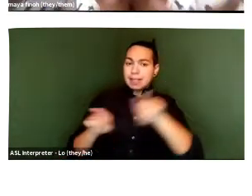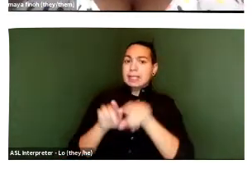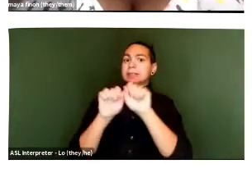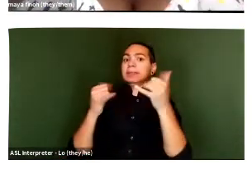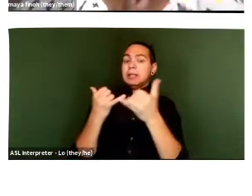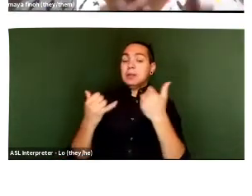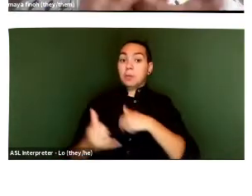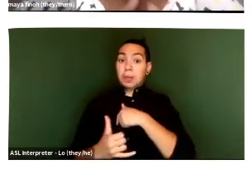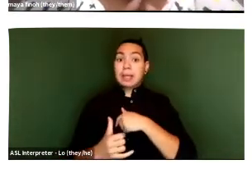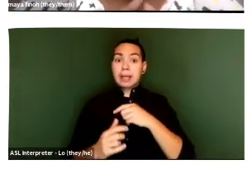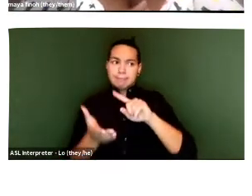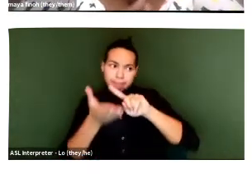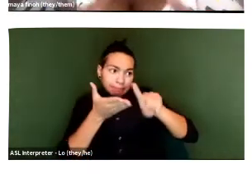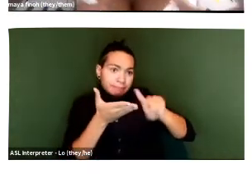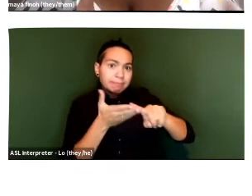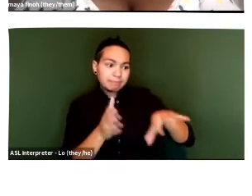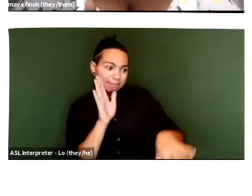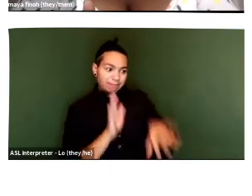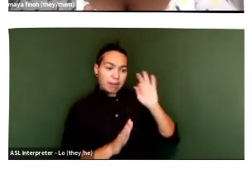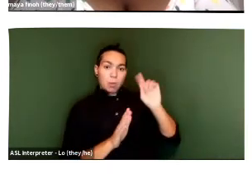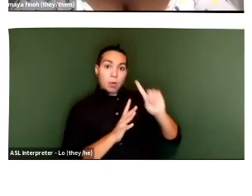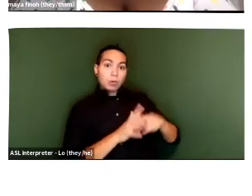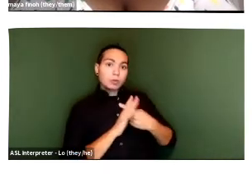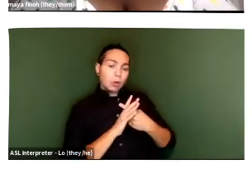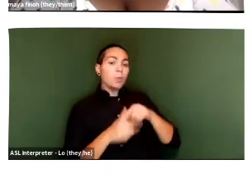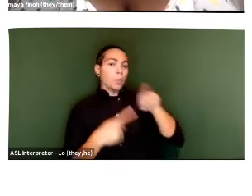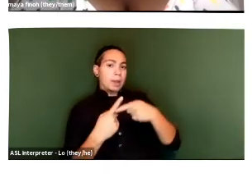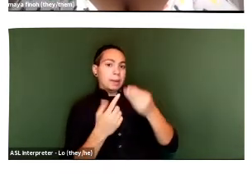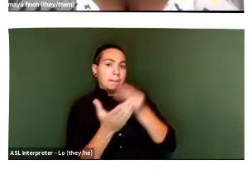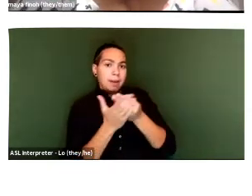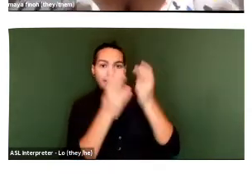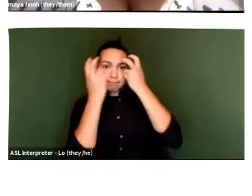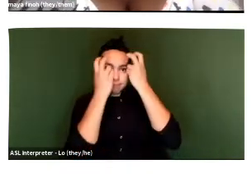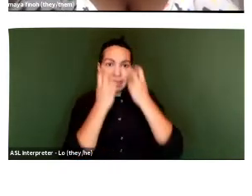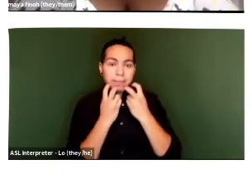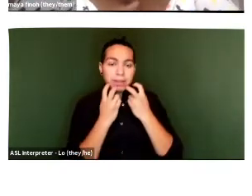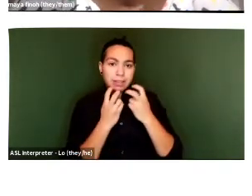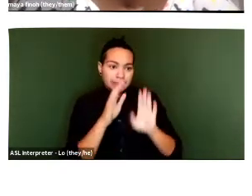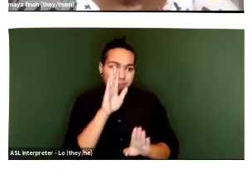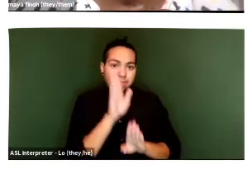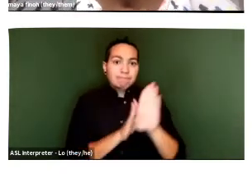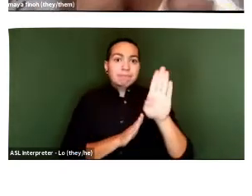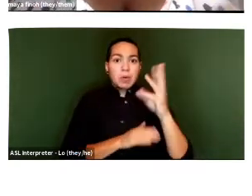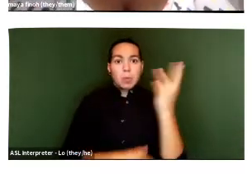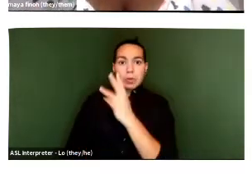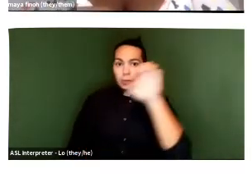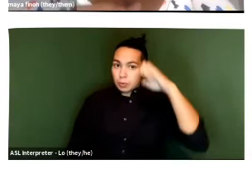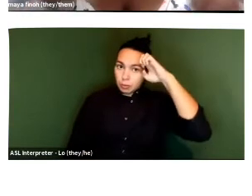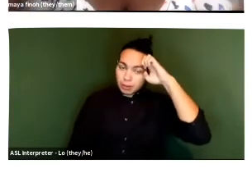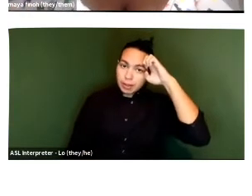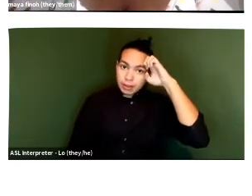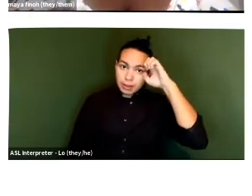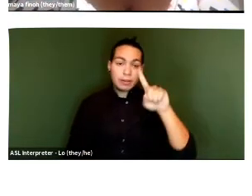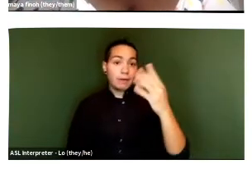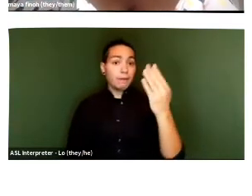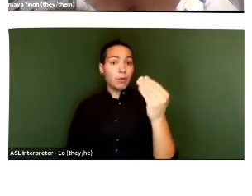the origins of race to the rise of capitalism in Western Europe. In the 1400s, capitalism brought a